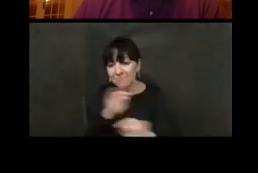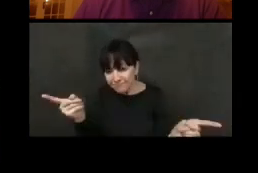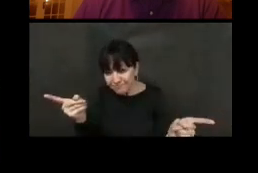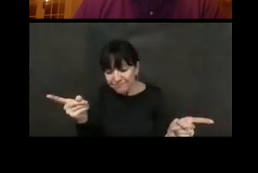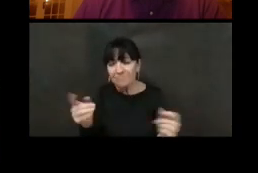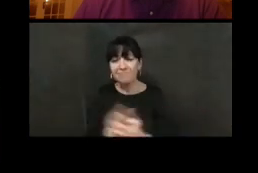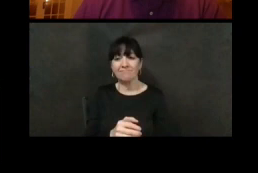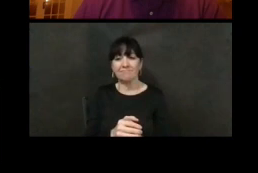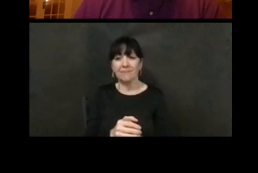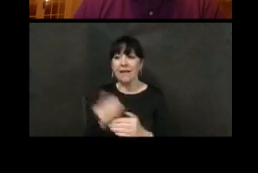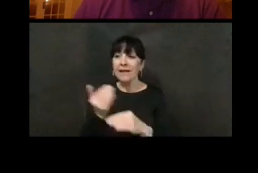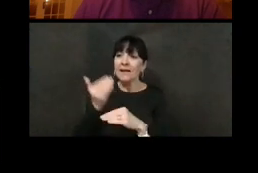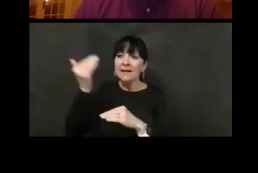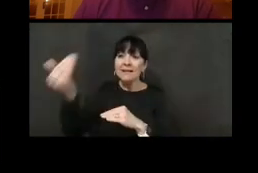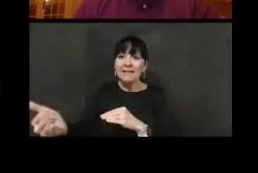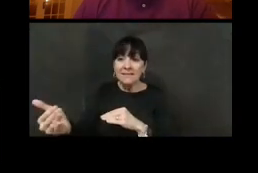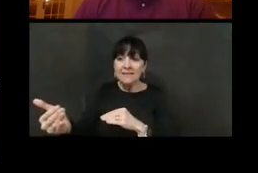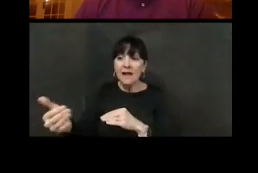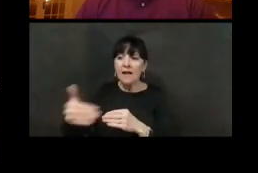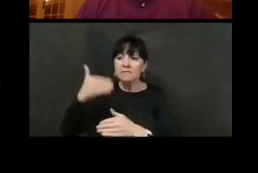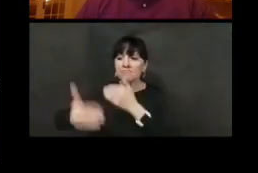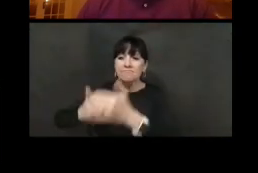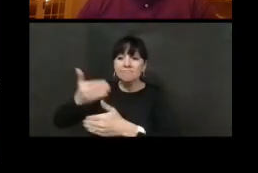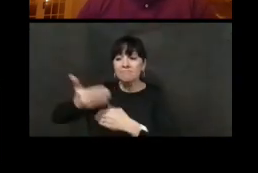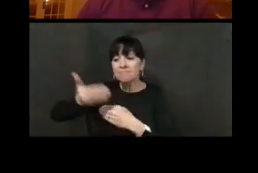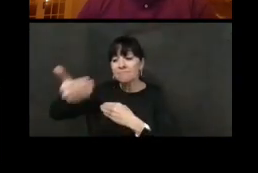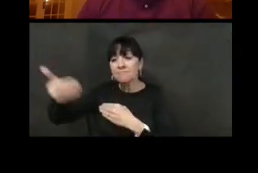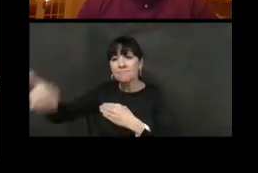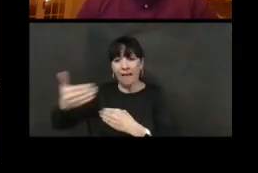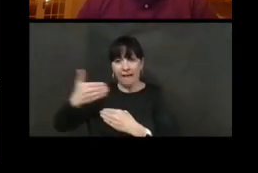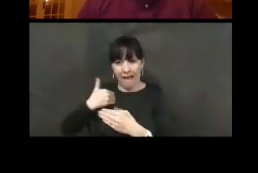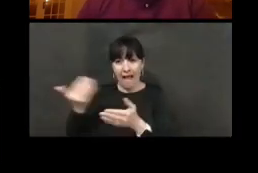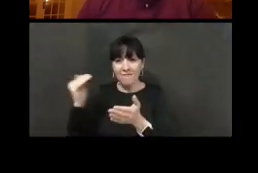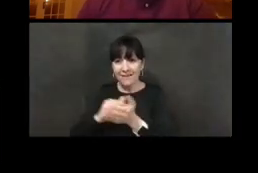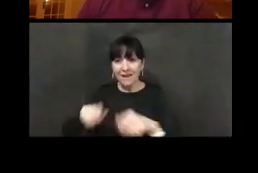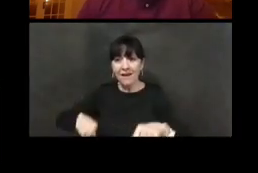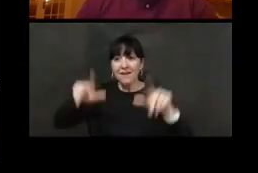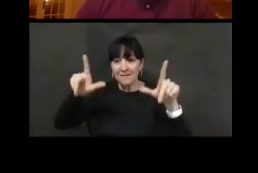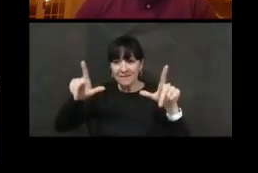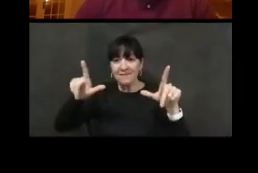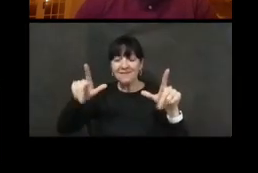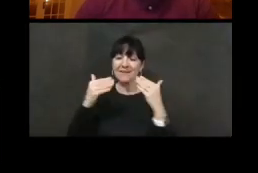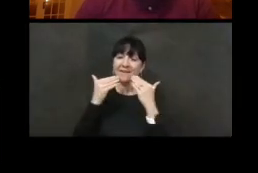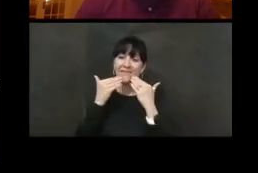us in our next couple forums that are open to the public. Thank you. Take care.